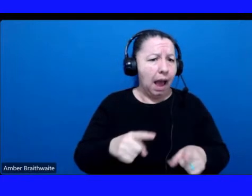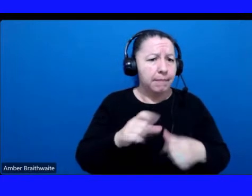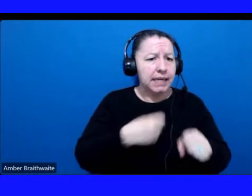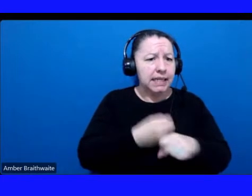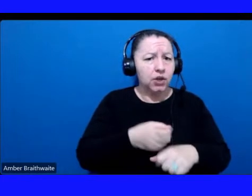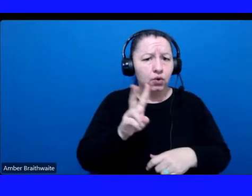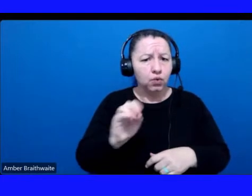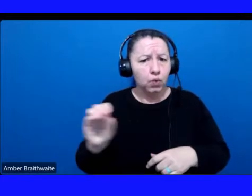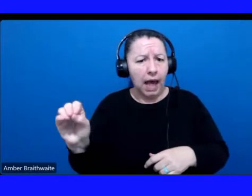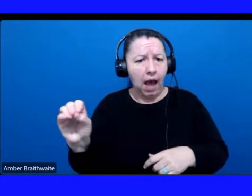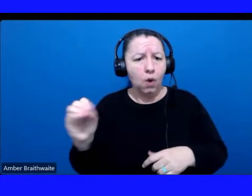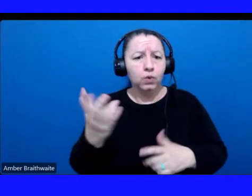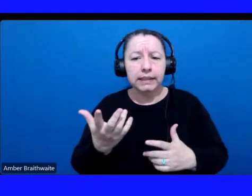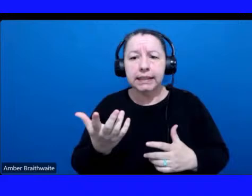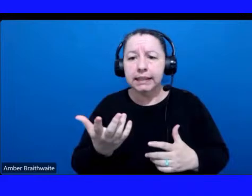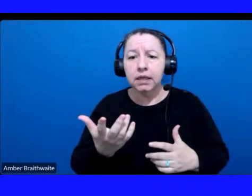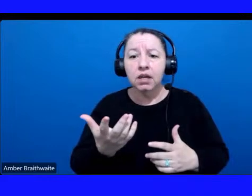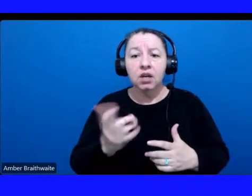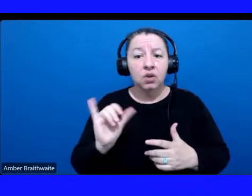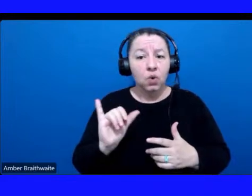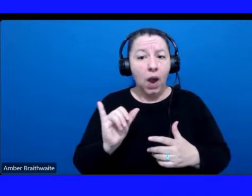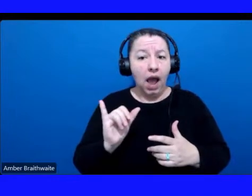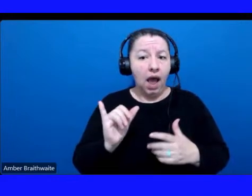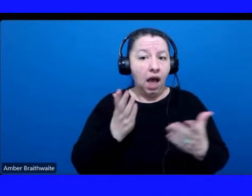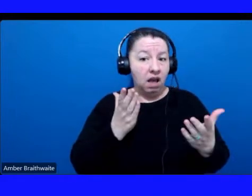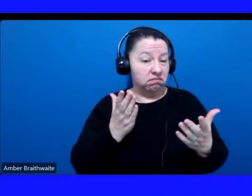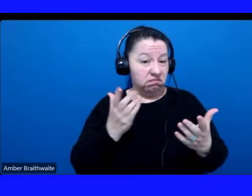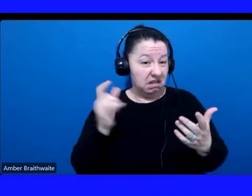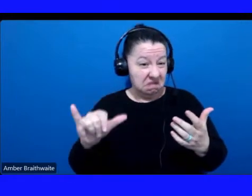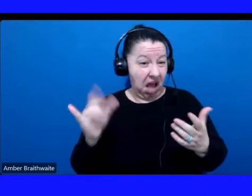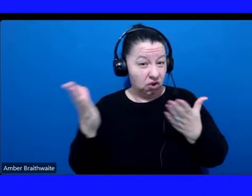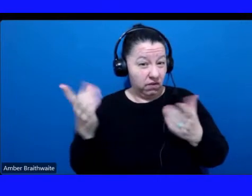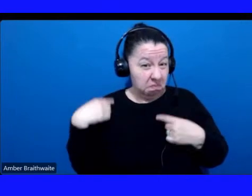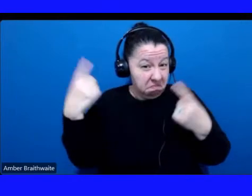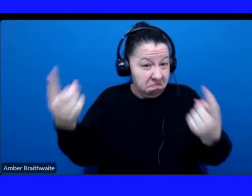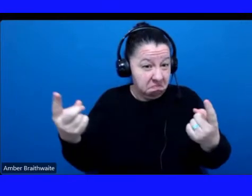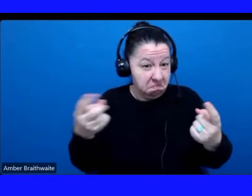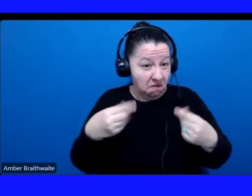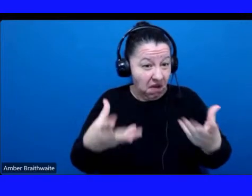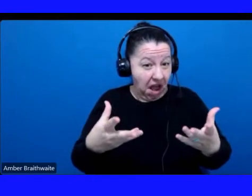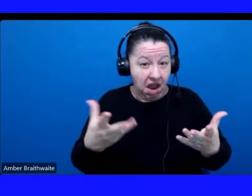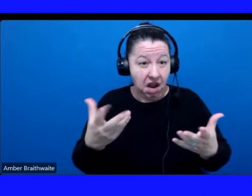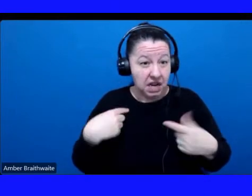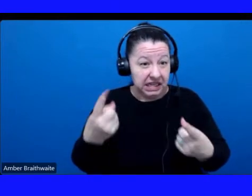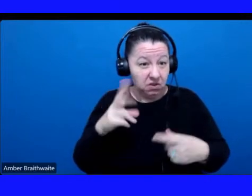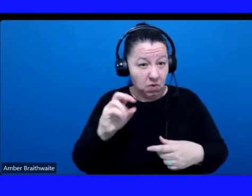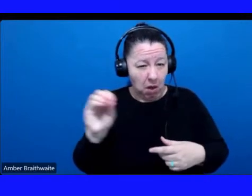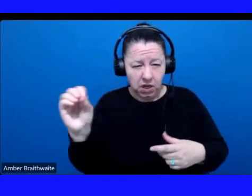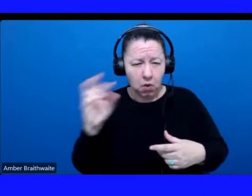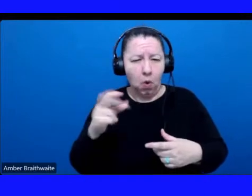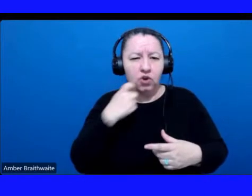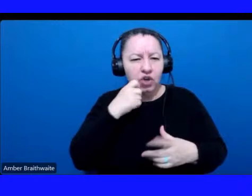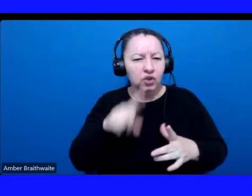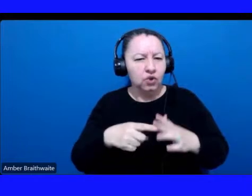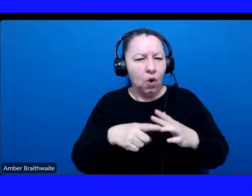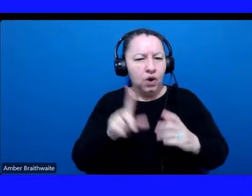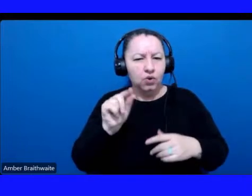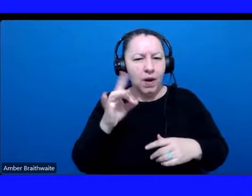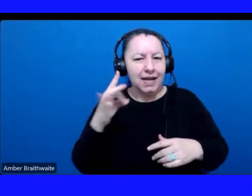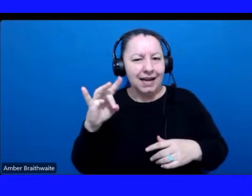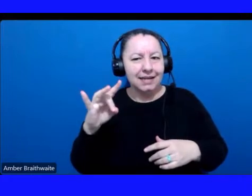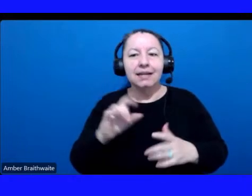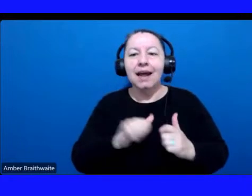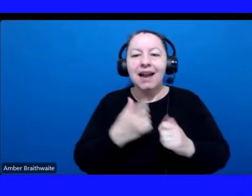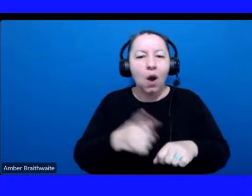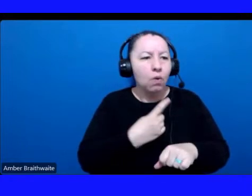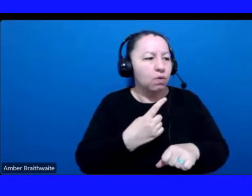was a decision in 2017 to consolidate those contracts and to reorganize the service provision into what is now the Cran